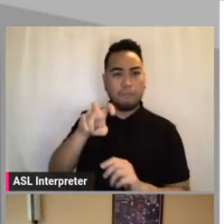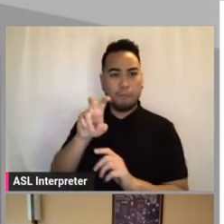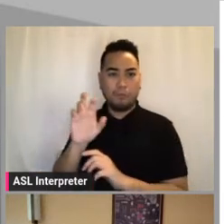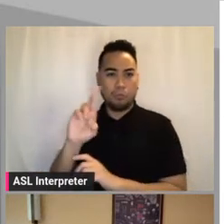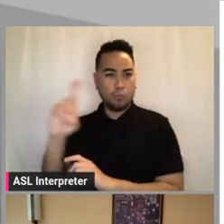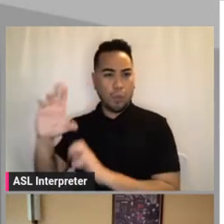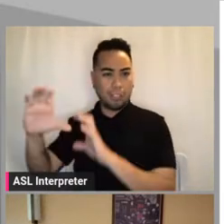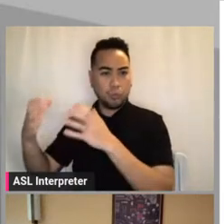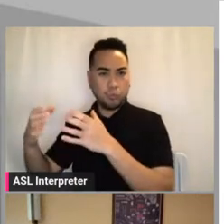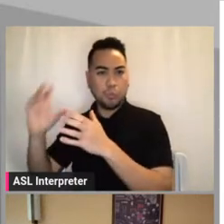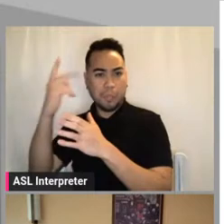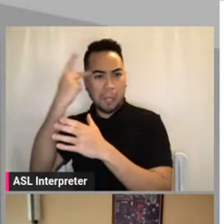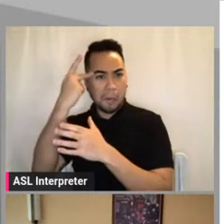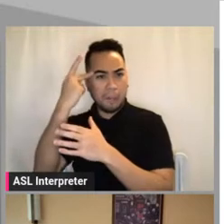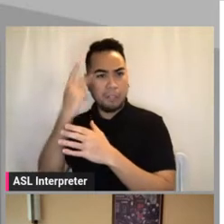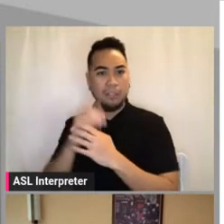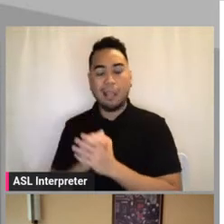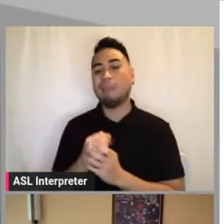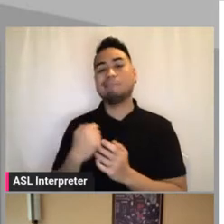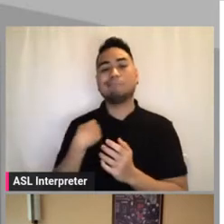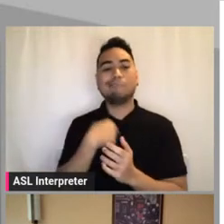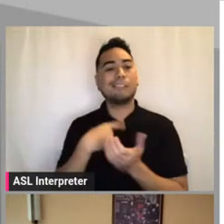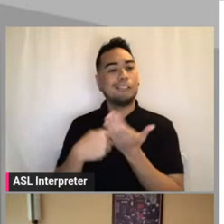why that happened.